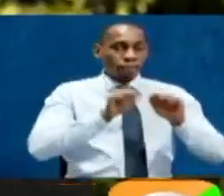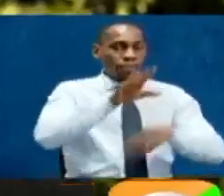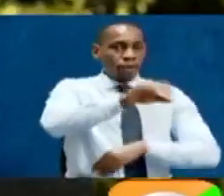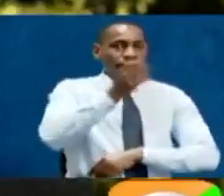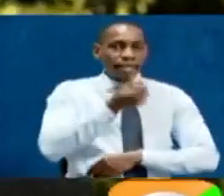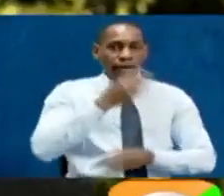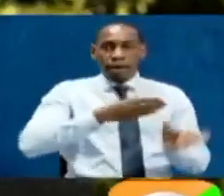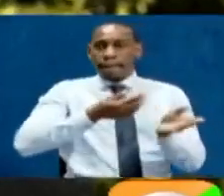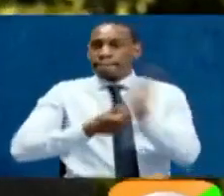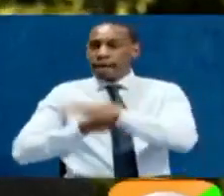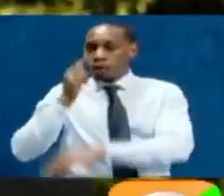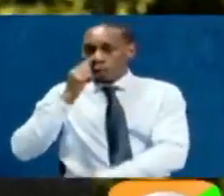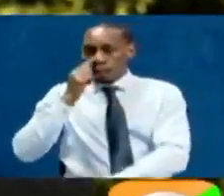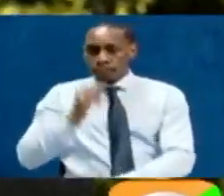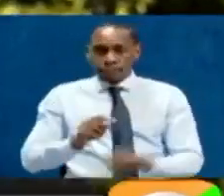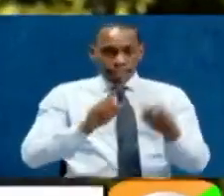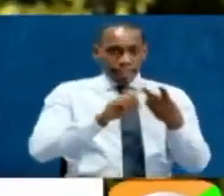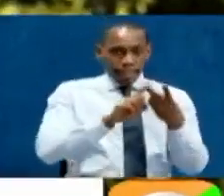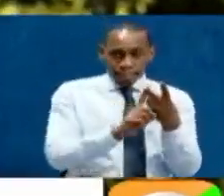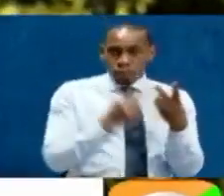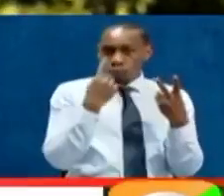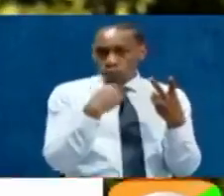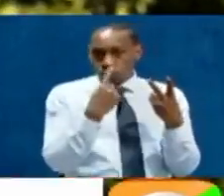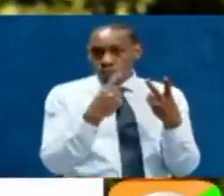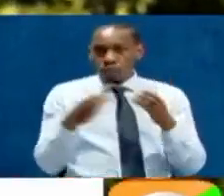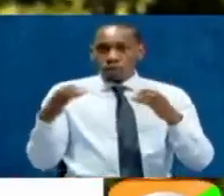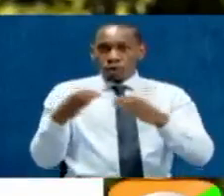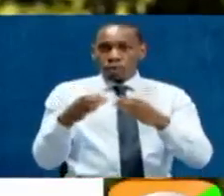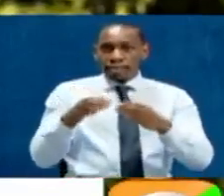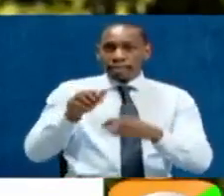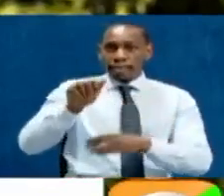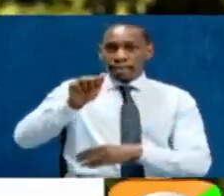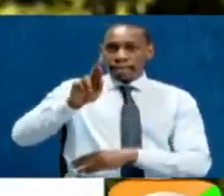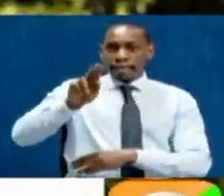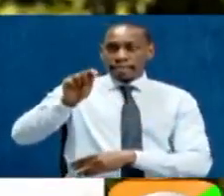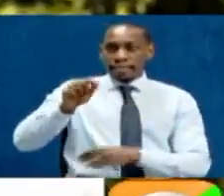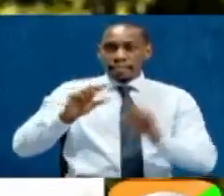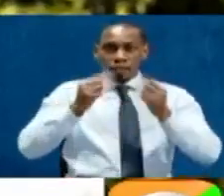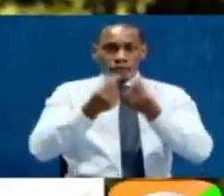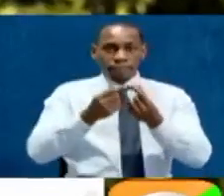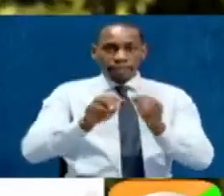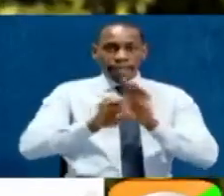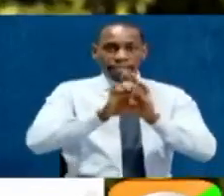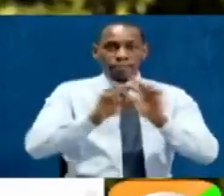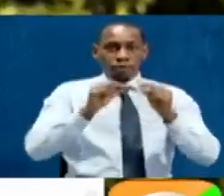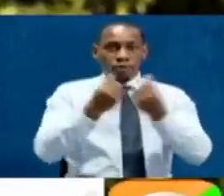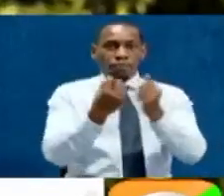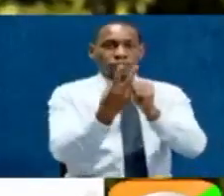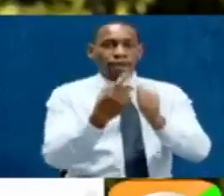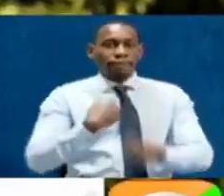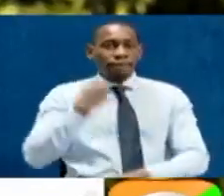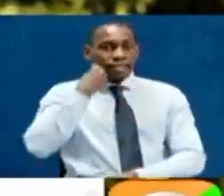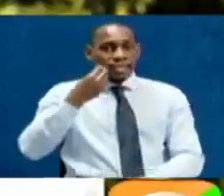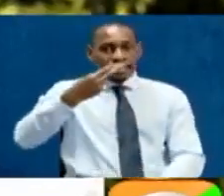pick their drugs and go home. The second one is a community ART groups. There are, for example, a group of 12 who are